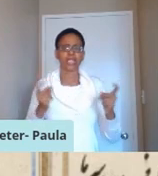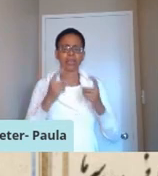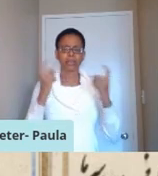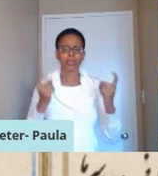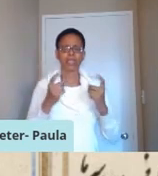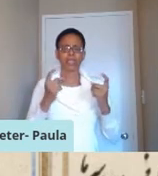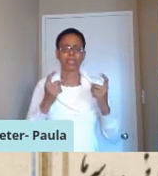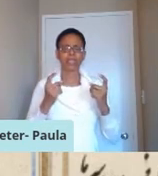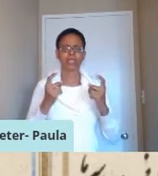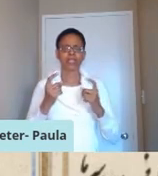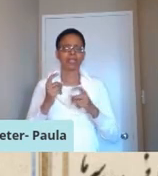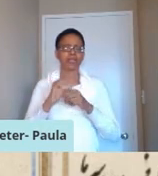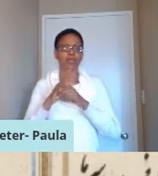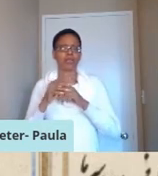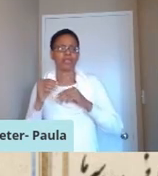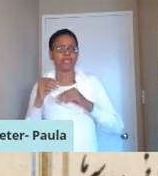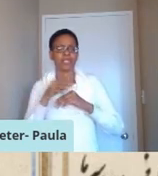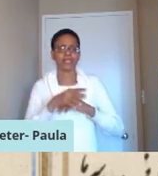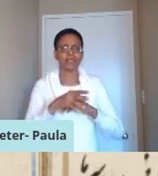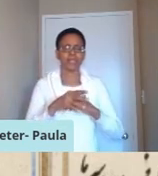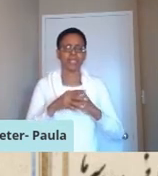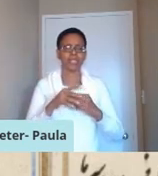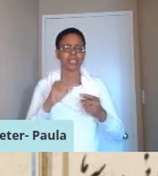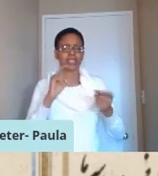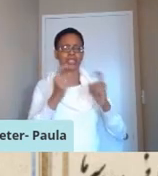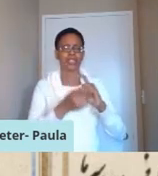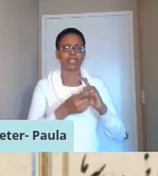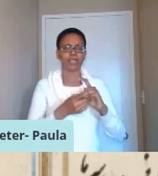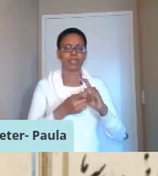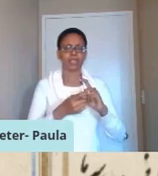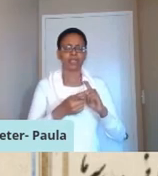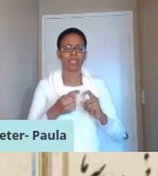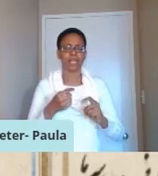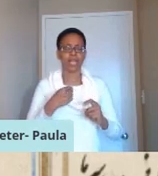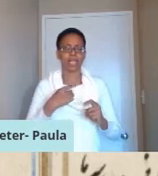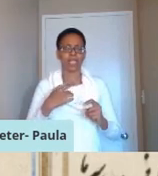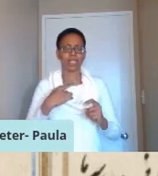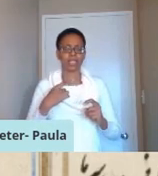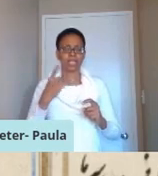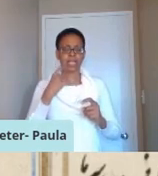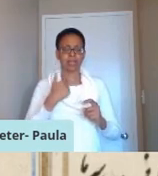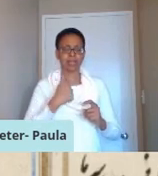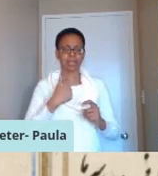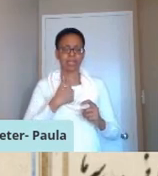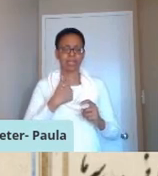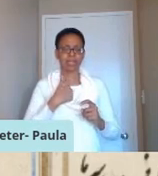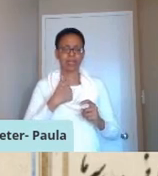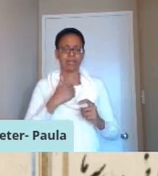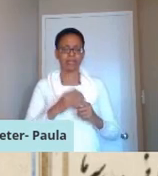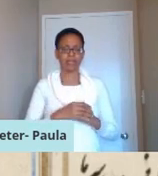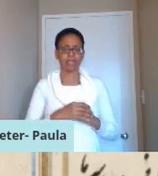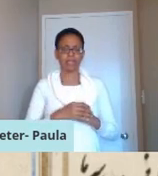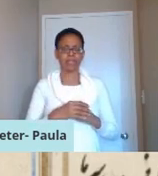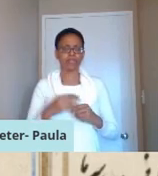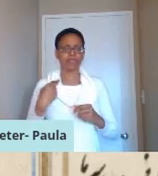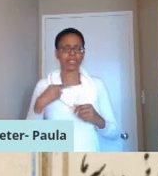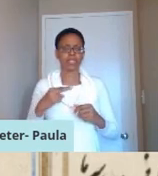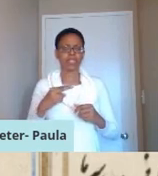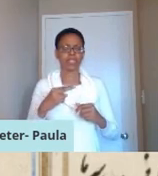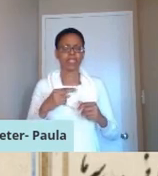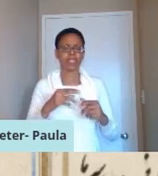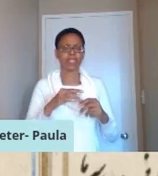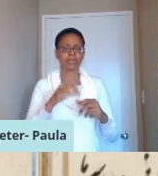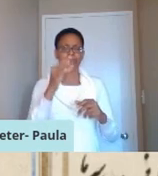here and that I ponder, and I always ask myself that, do religious and spiritual gatherings